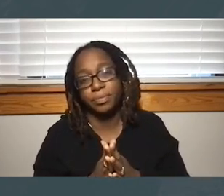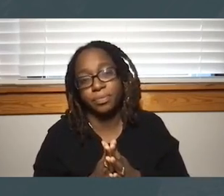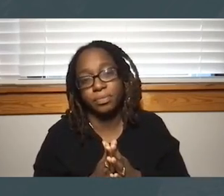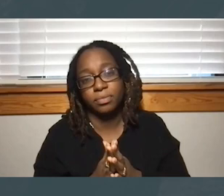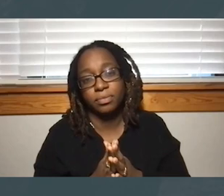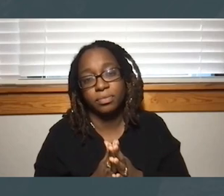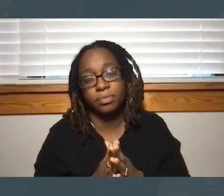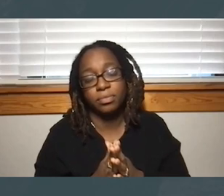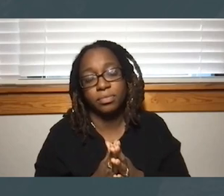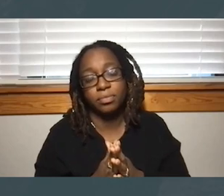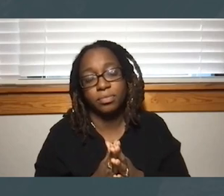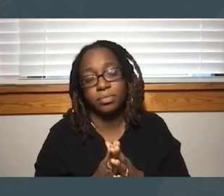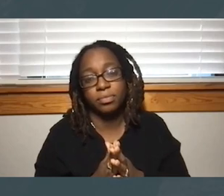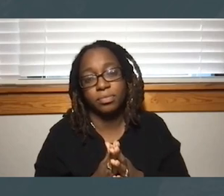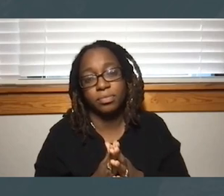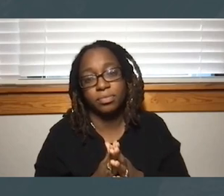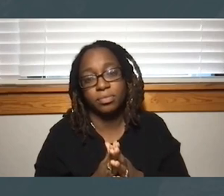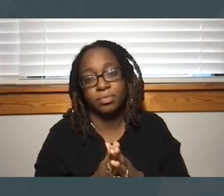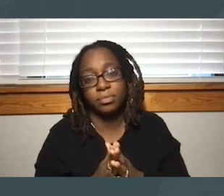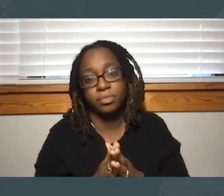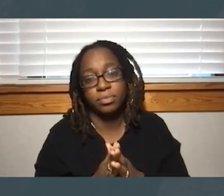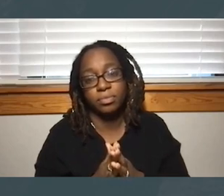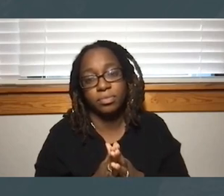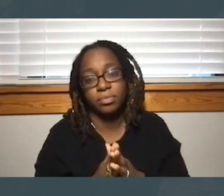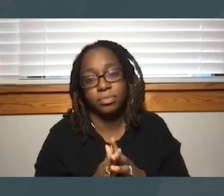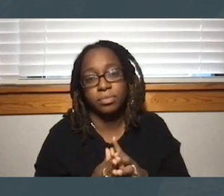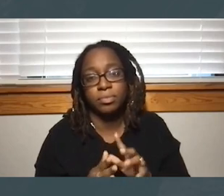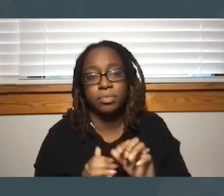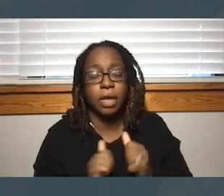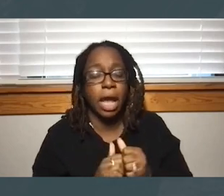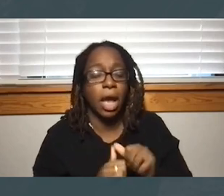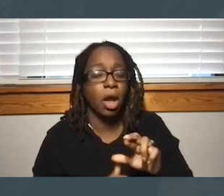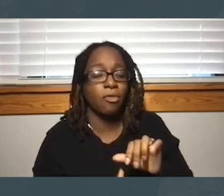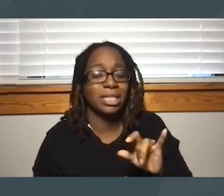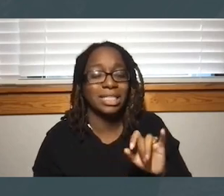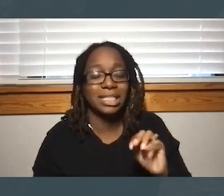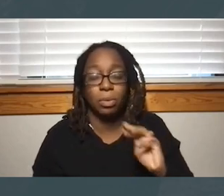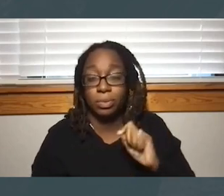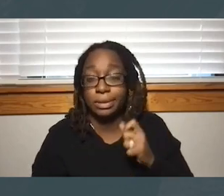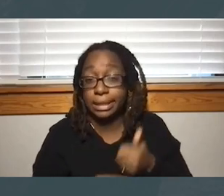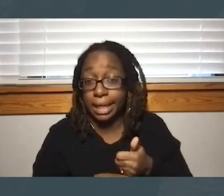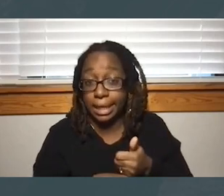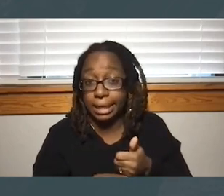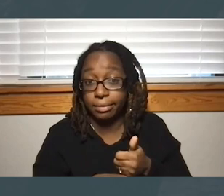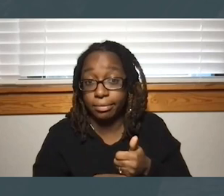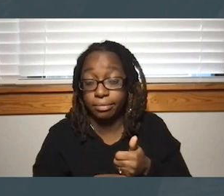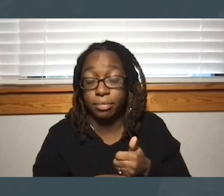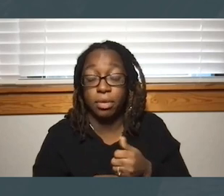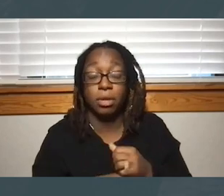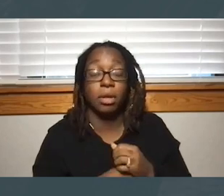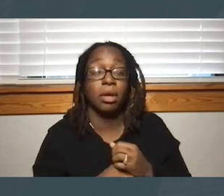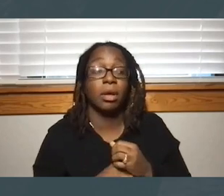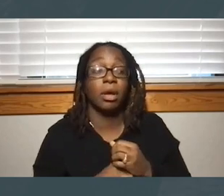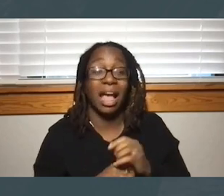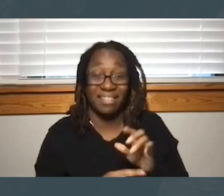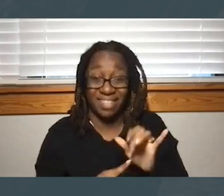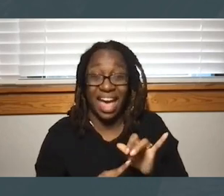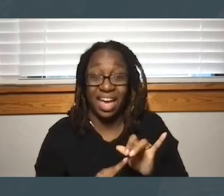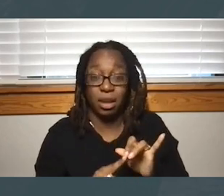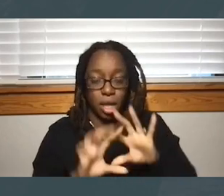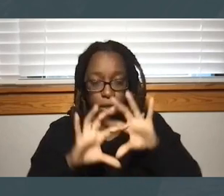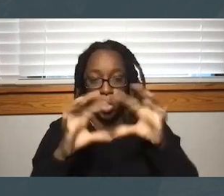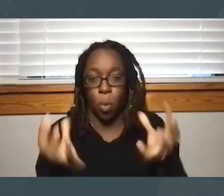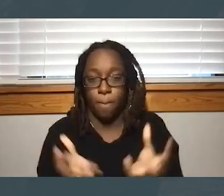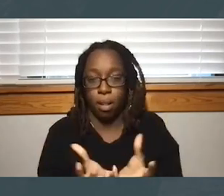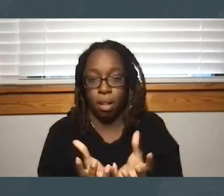the statecraft of racism, or when we think about, like, that's also global and that travels too.